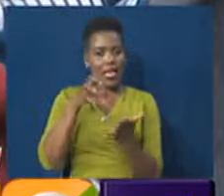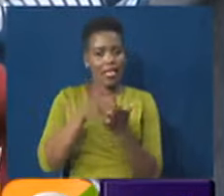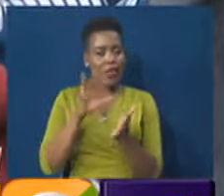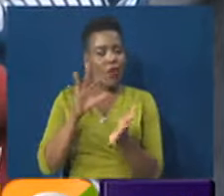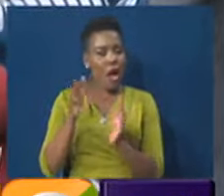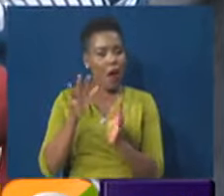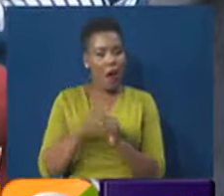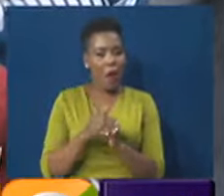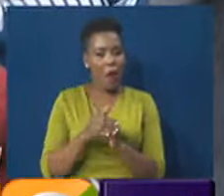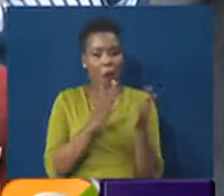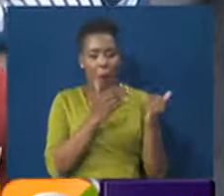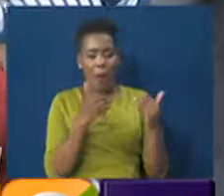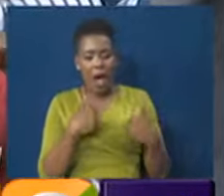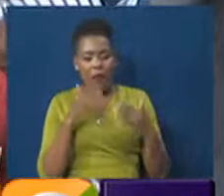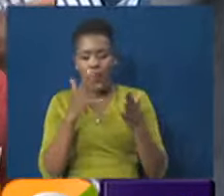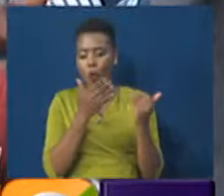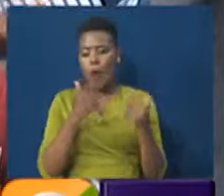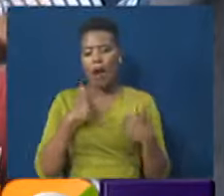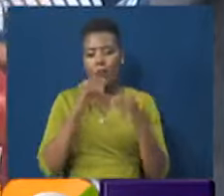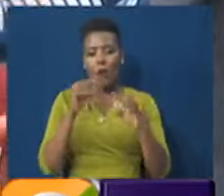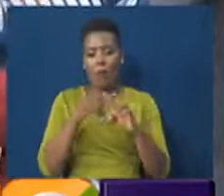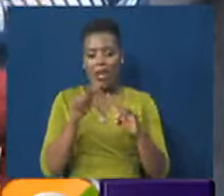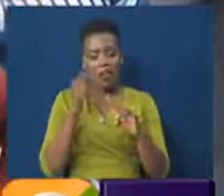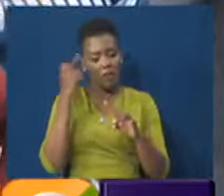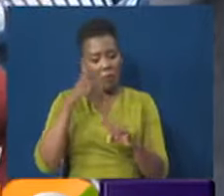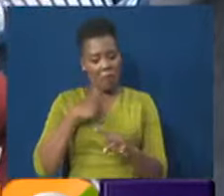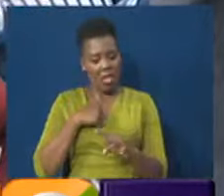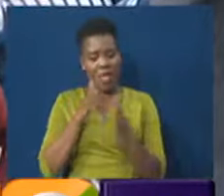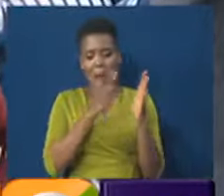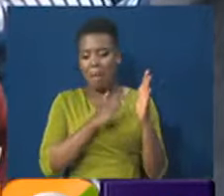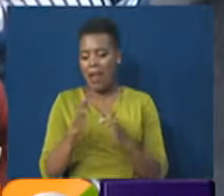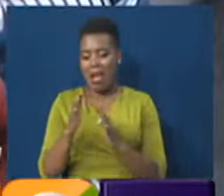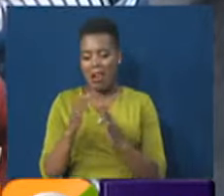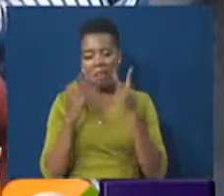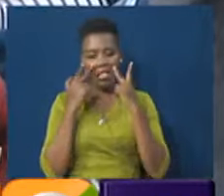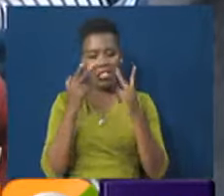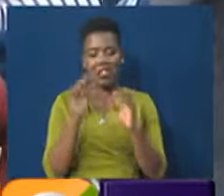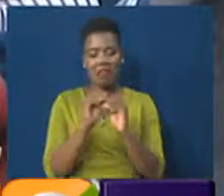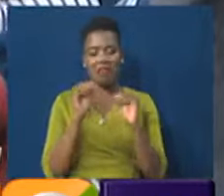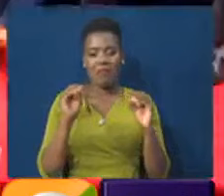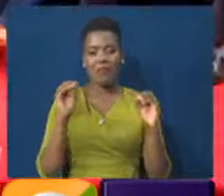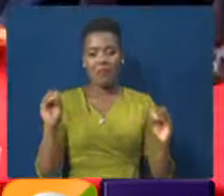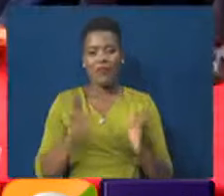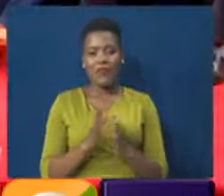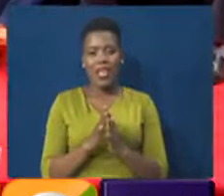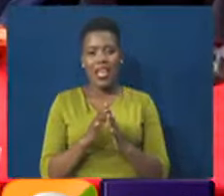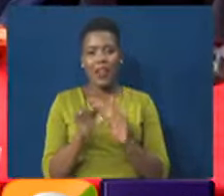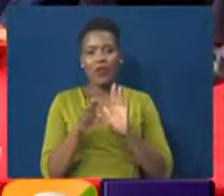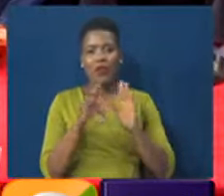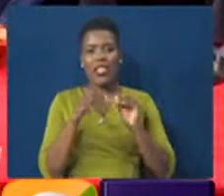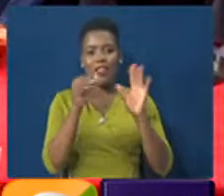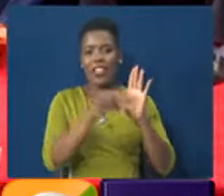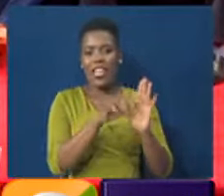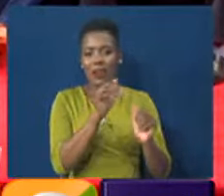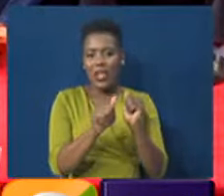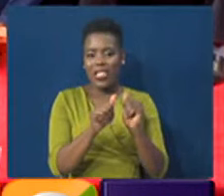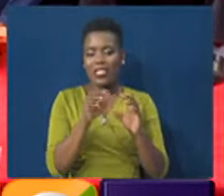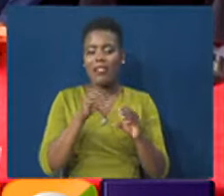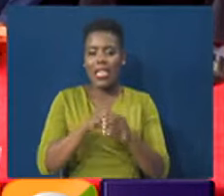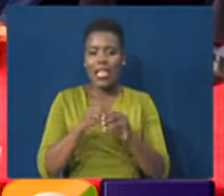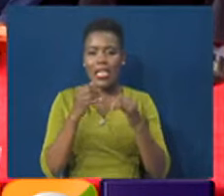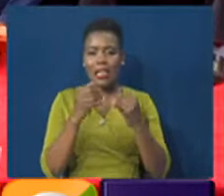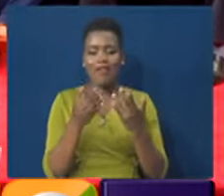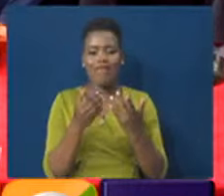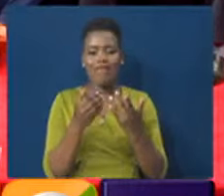seems to be hope, but from where I sit, the plan has been vacated. And your score would be a what? In line with